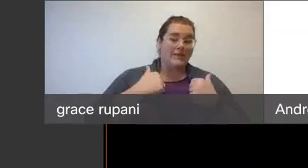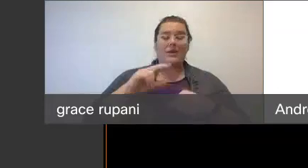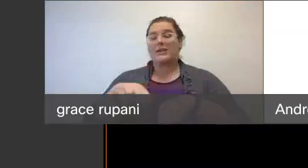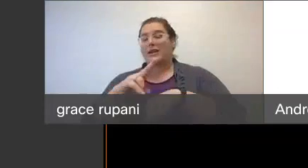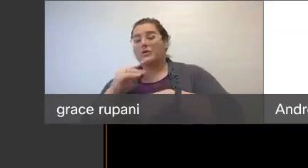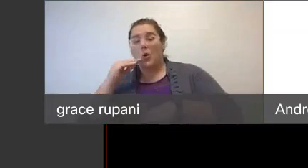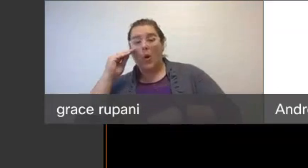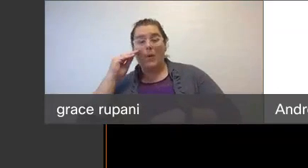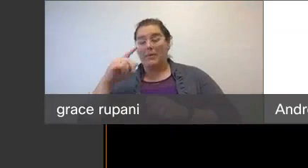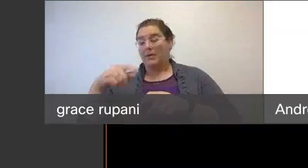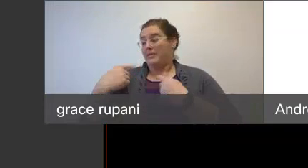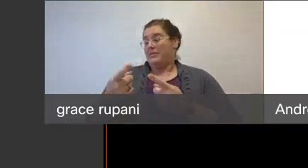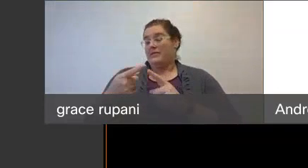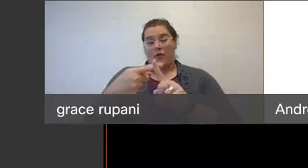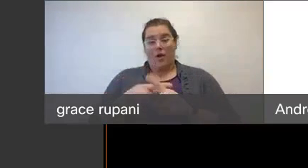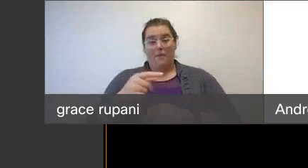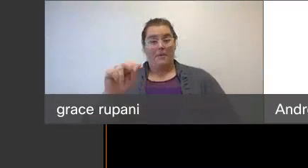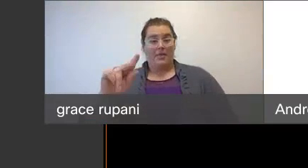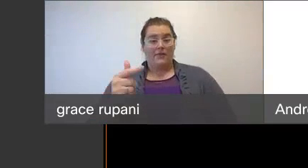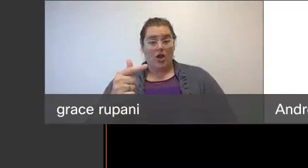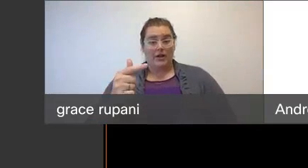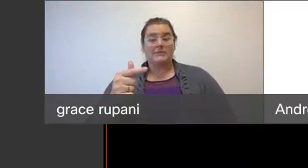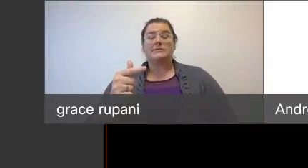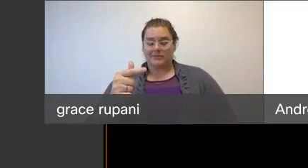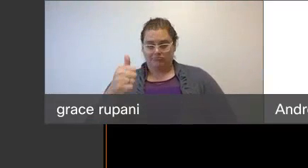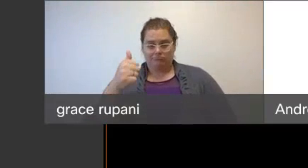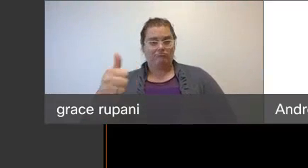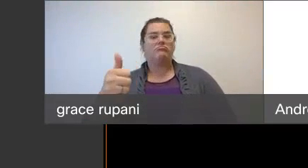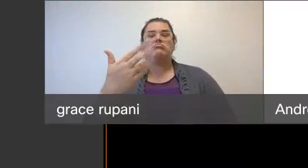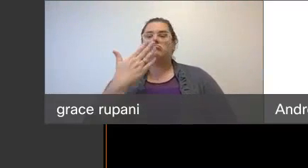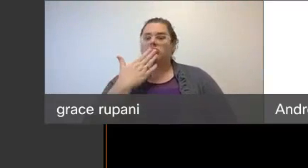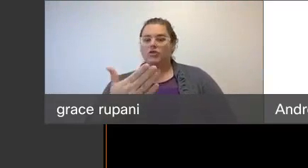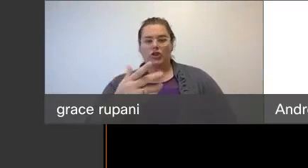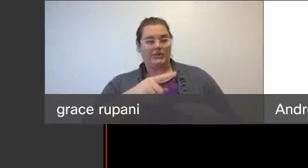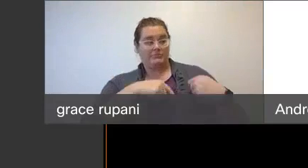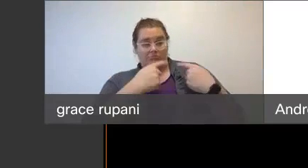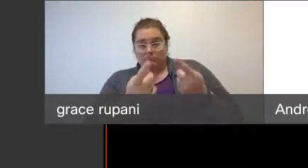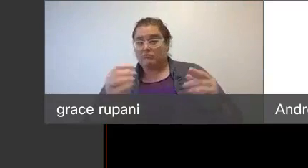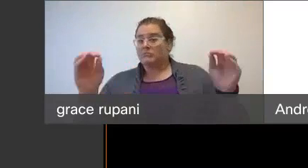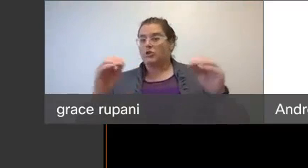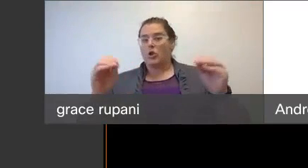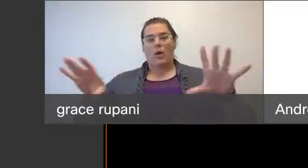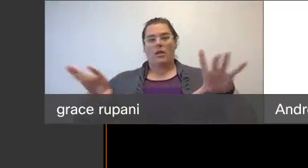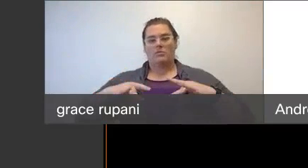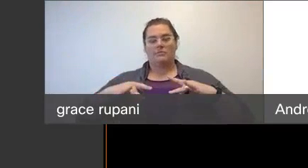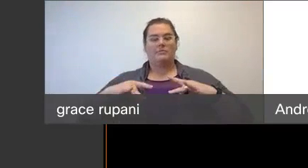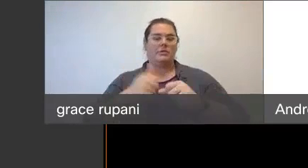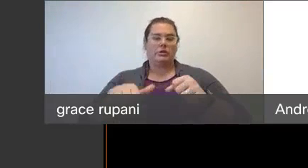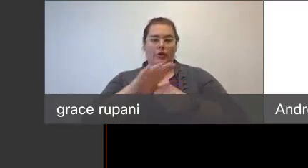so far, there have been no COVID, no one has contracted COVID.